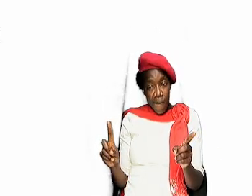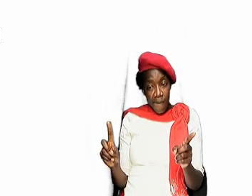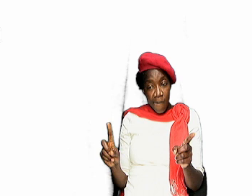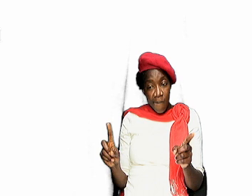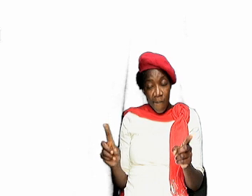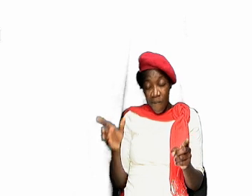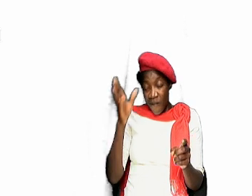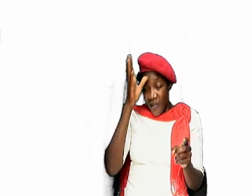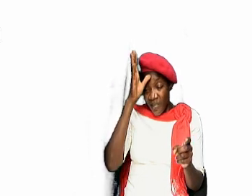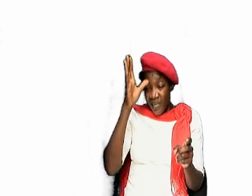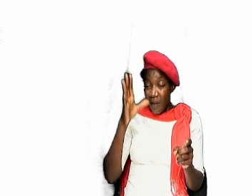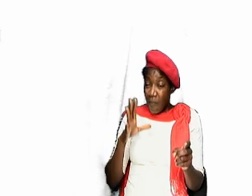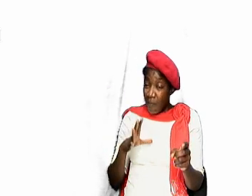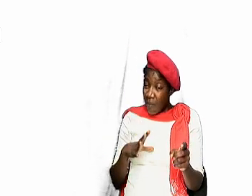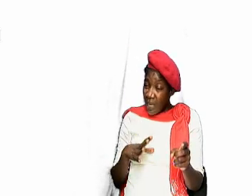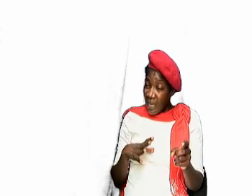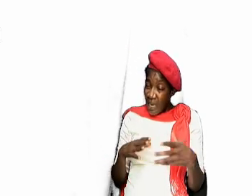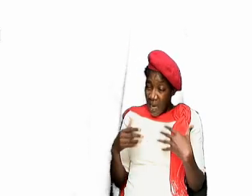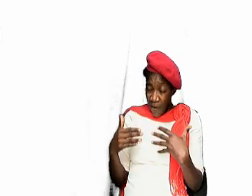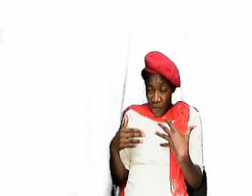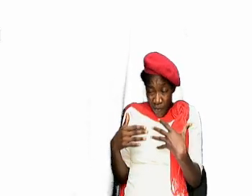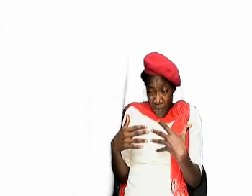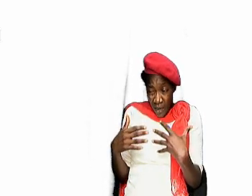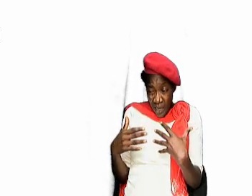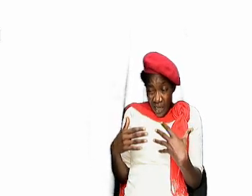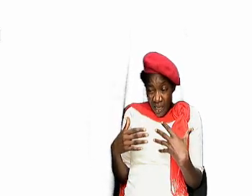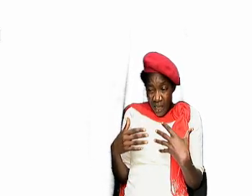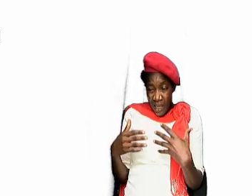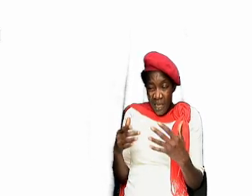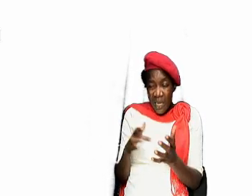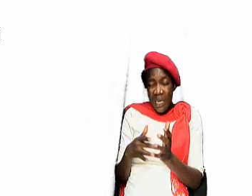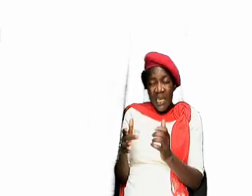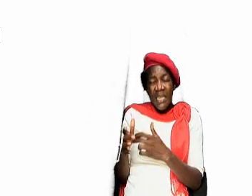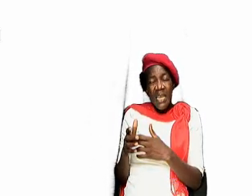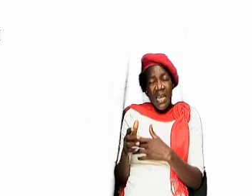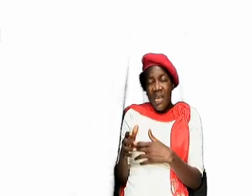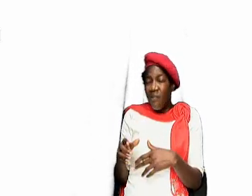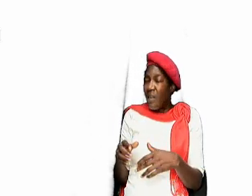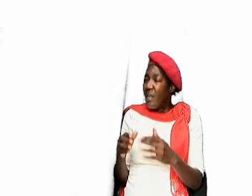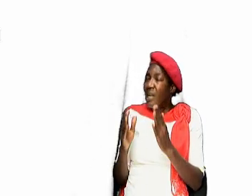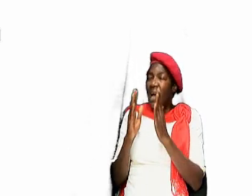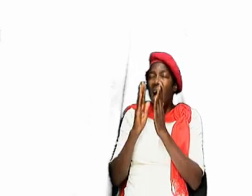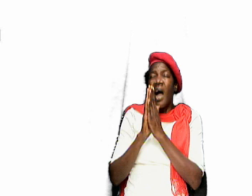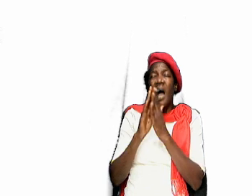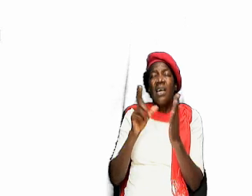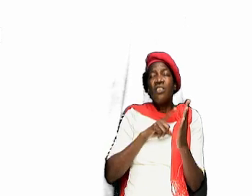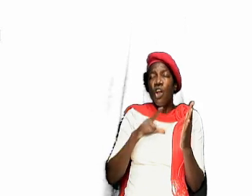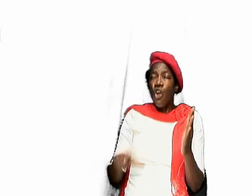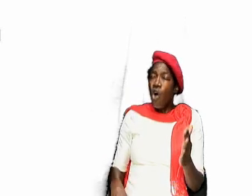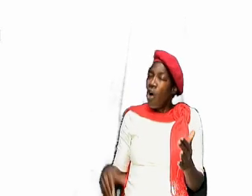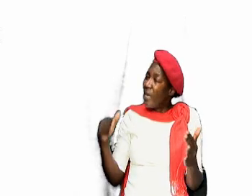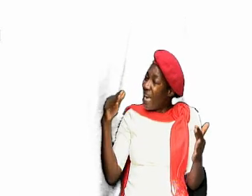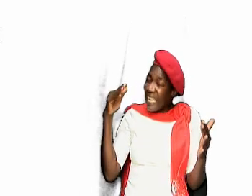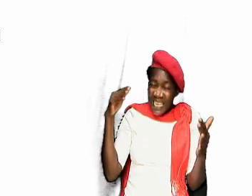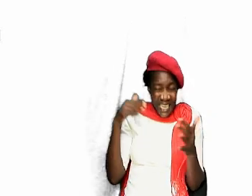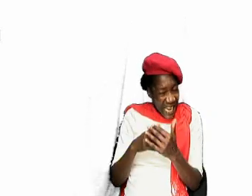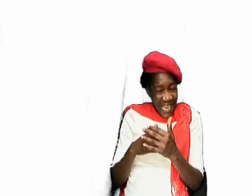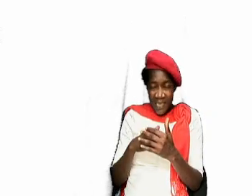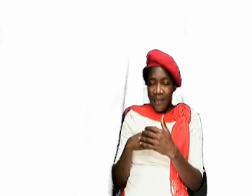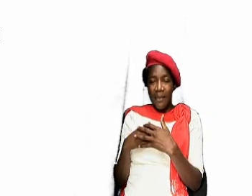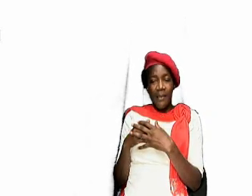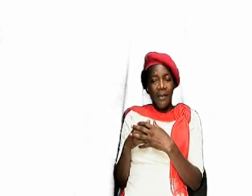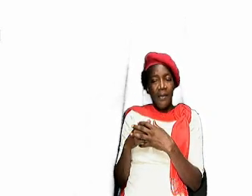But the men that were with him were afraid, and David went to the Lord yet again. I am saying to us as children of the living